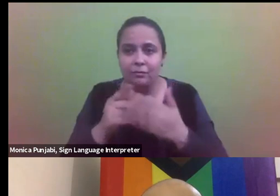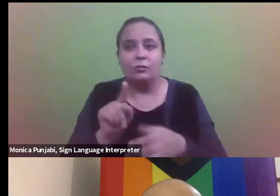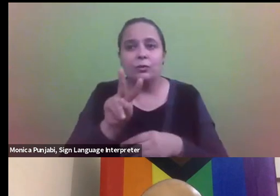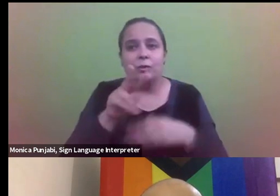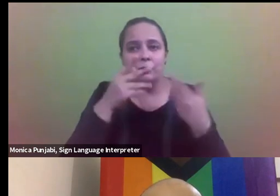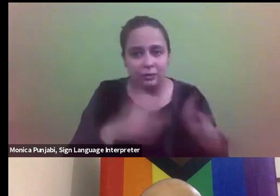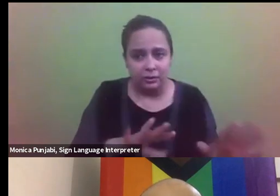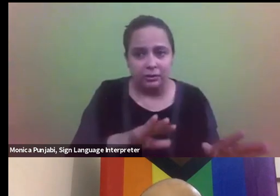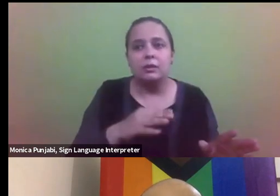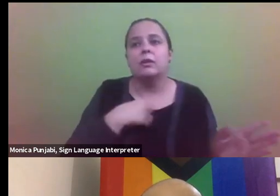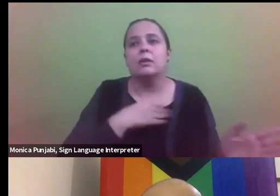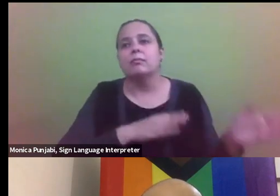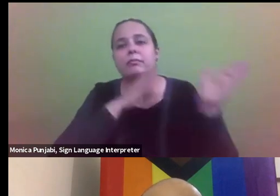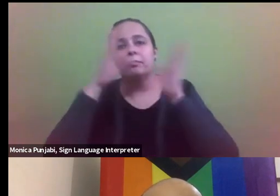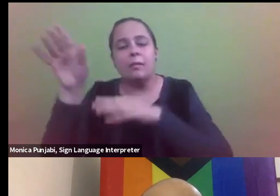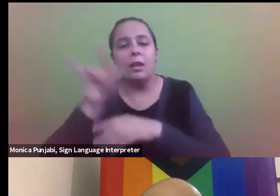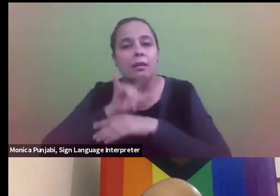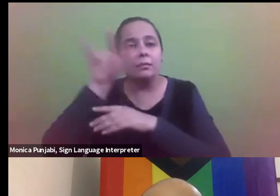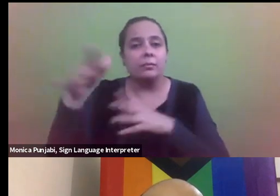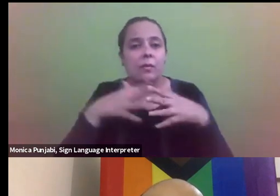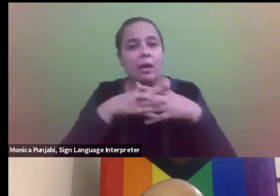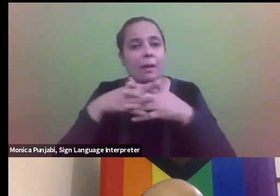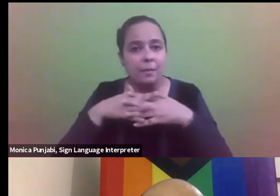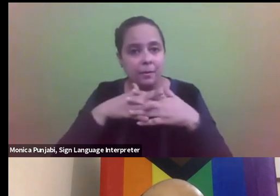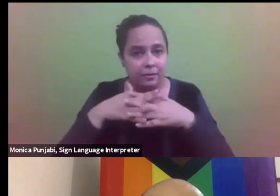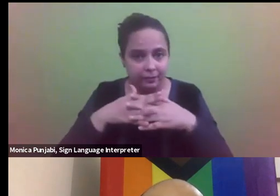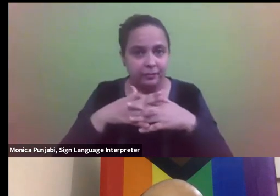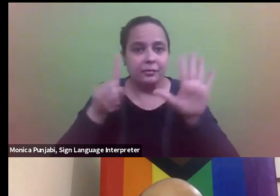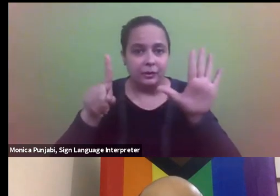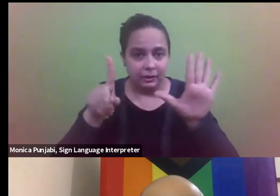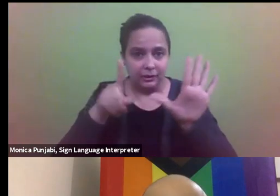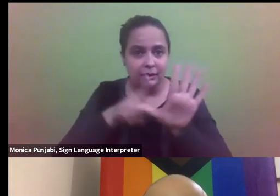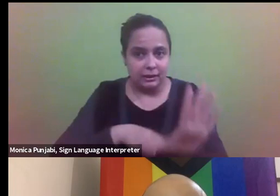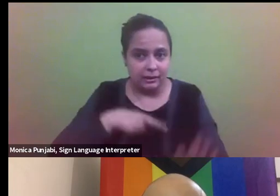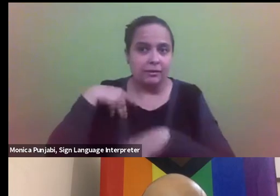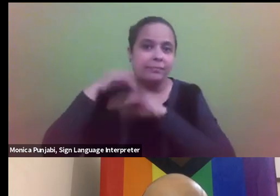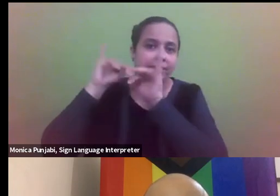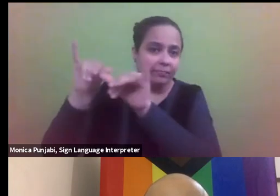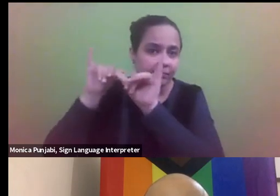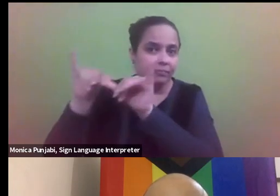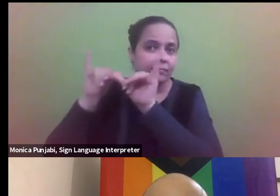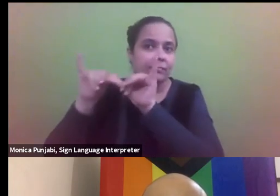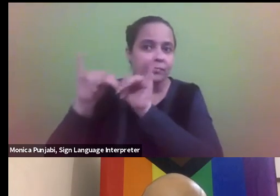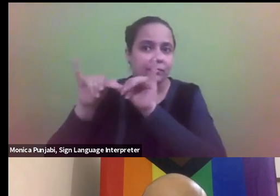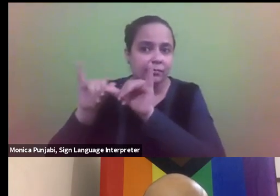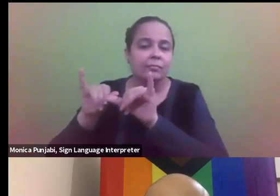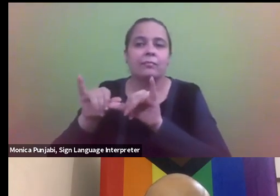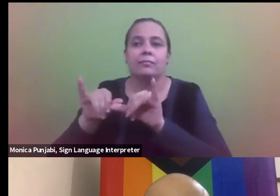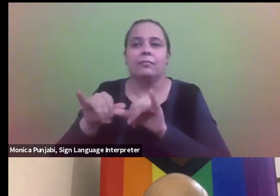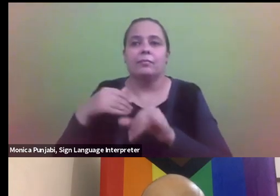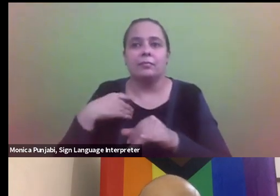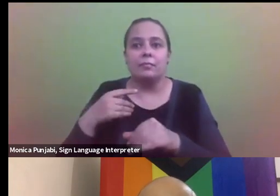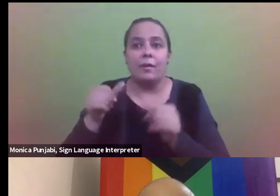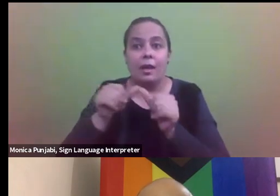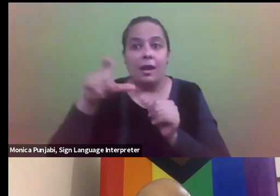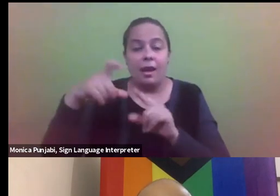for 6 years, and that's where I learned the core of my activism and even the